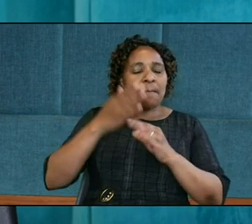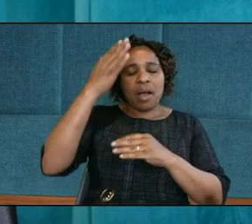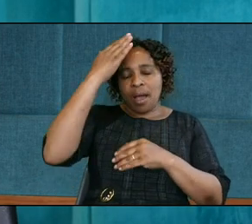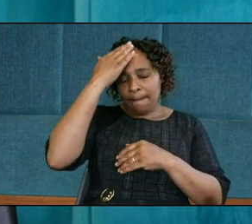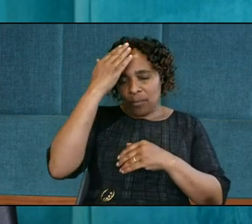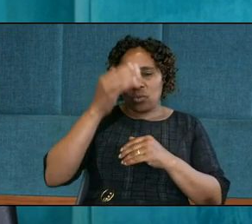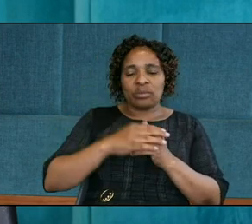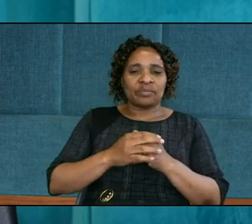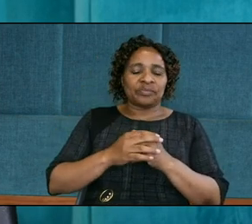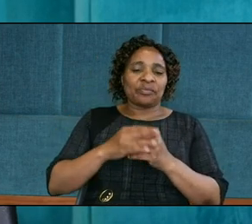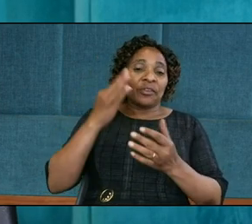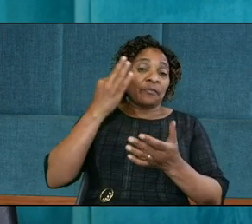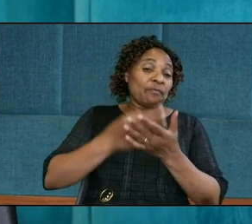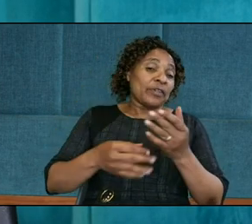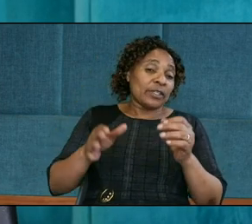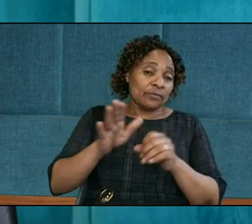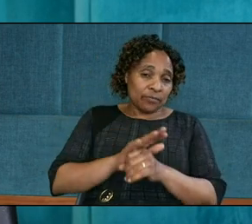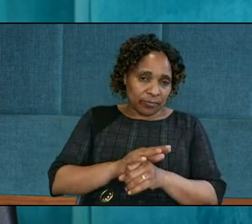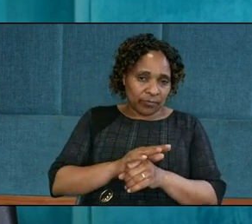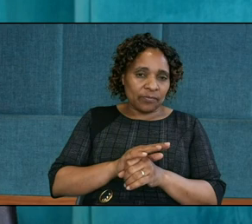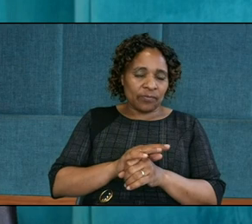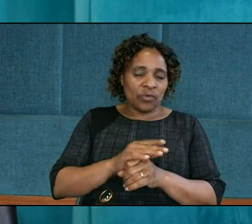and faithful,